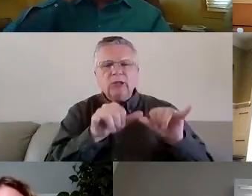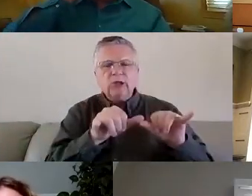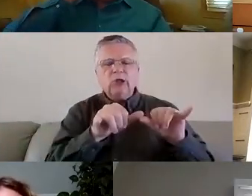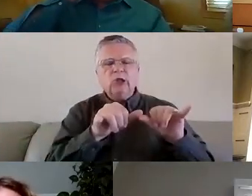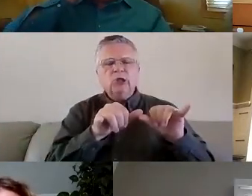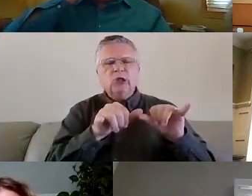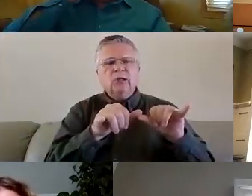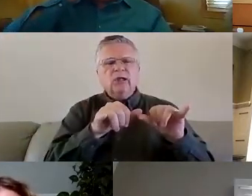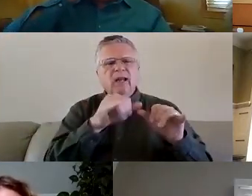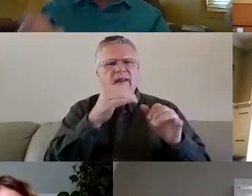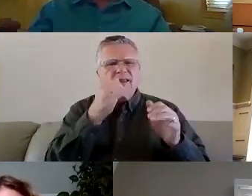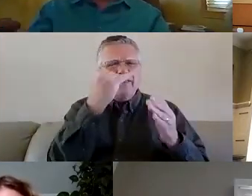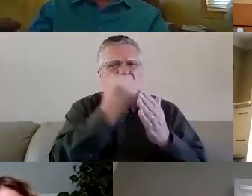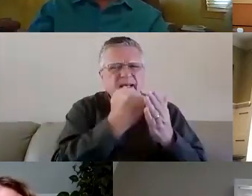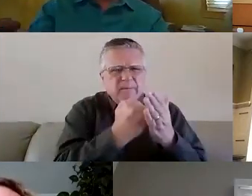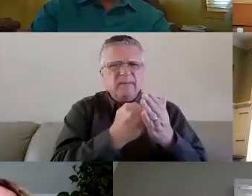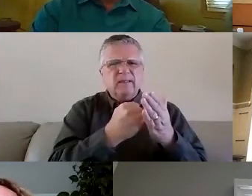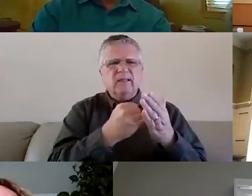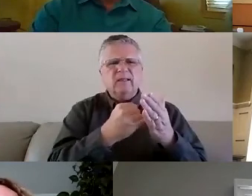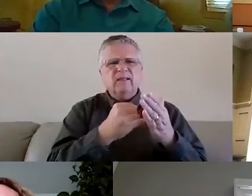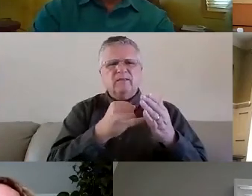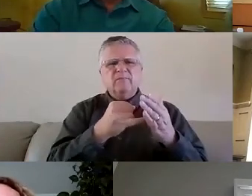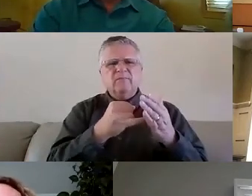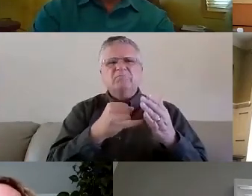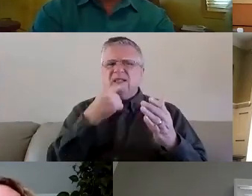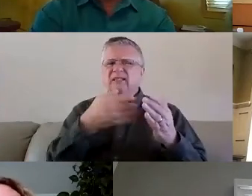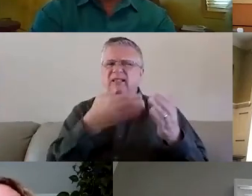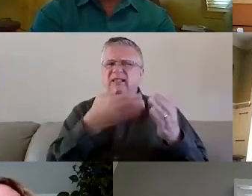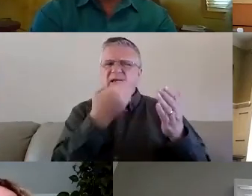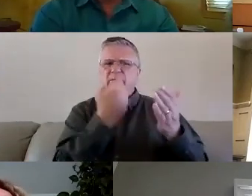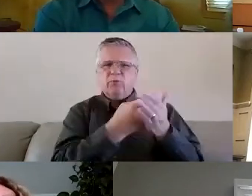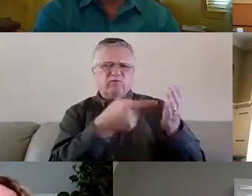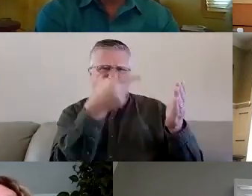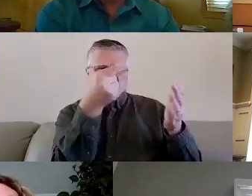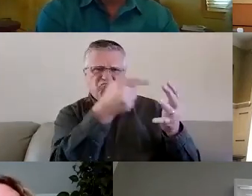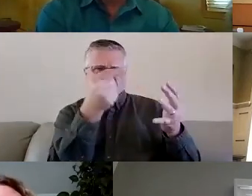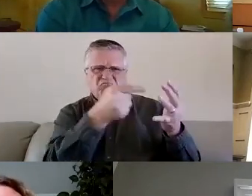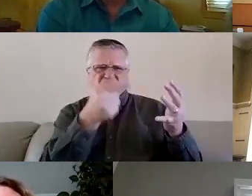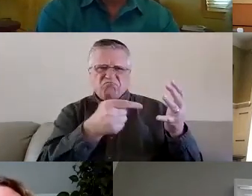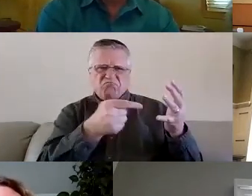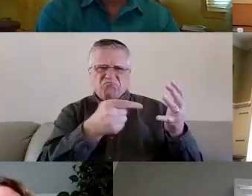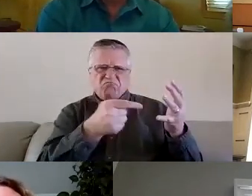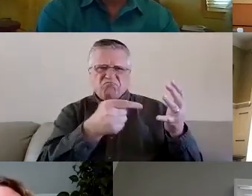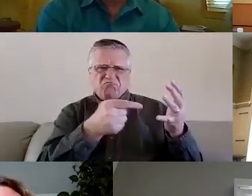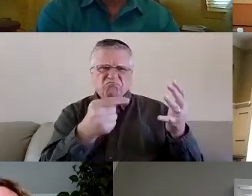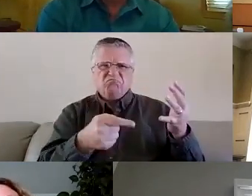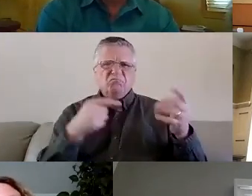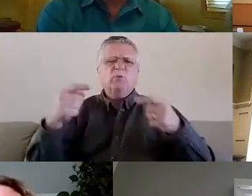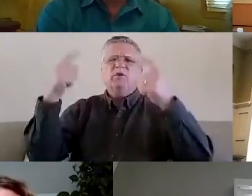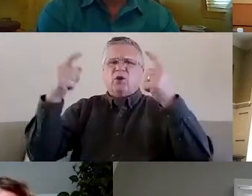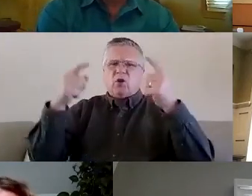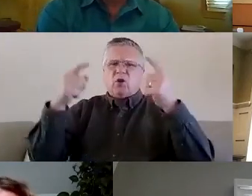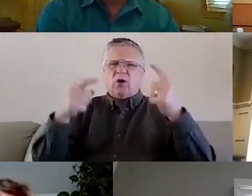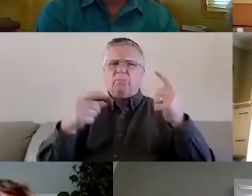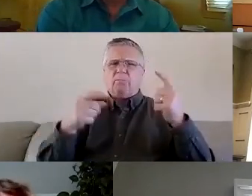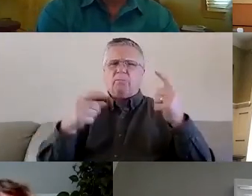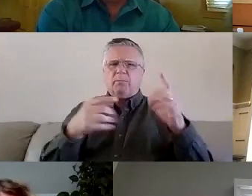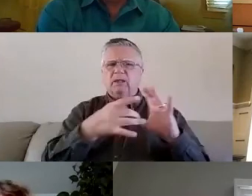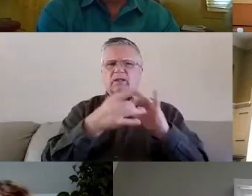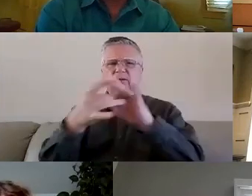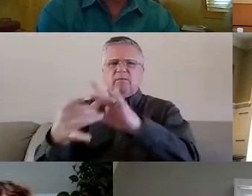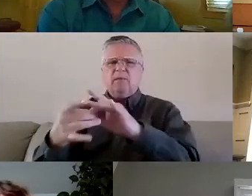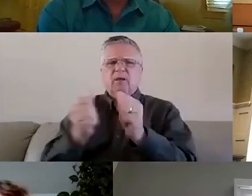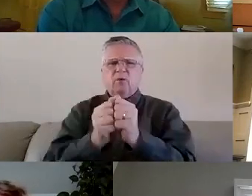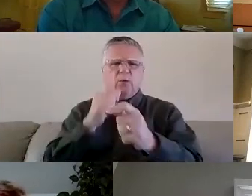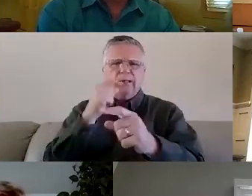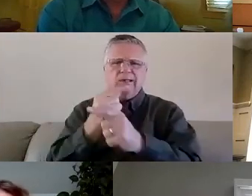items to be able to come back to you and say, this is what we've accomplished by sistering with these cities. Does anybody